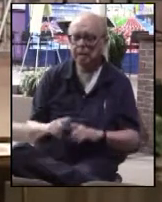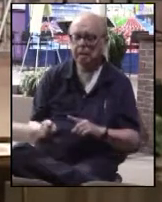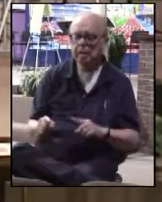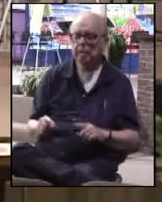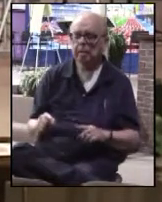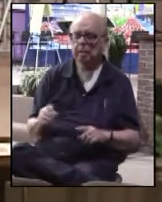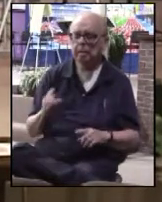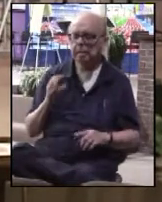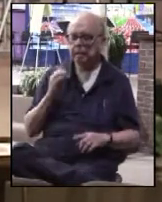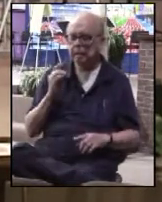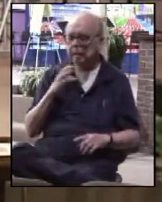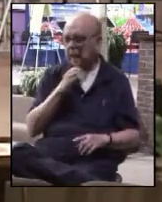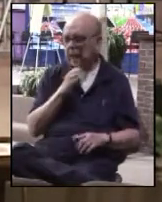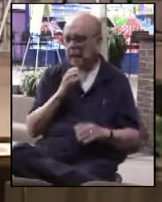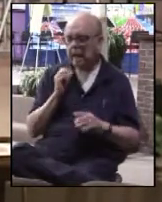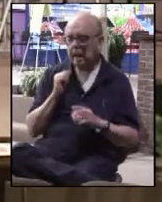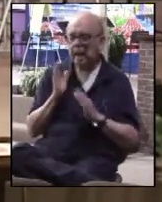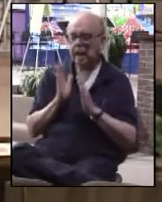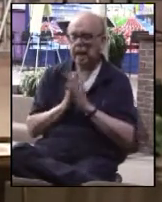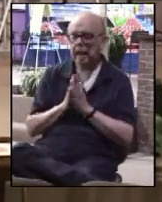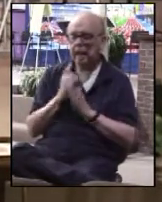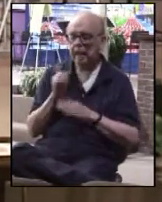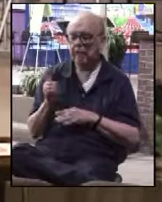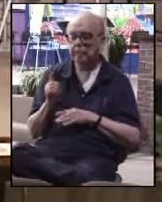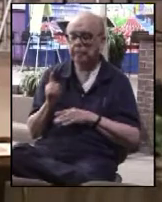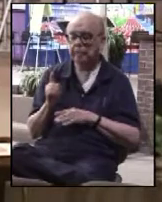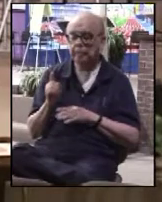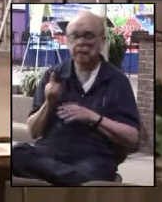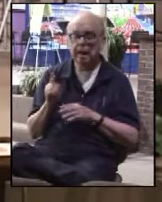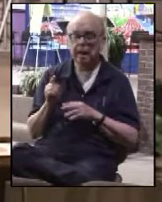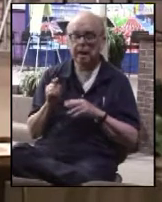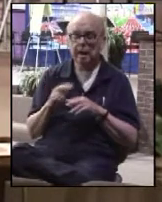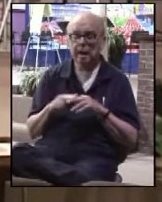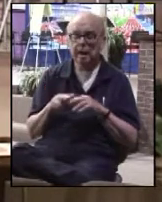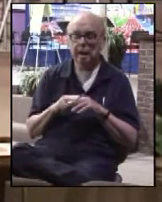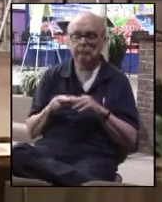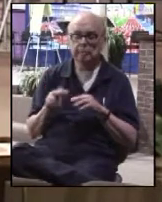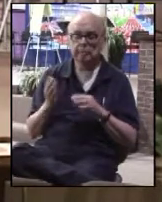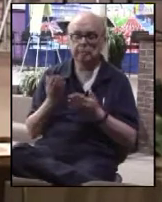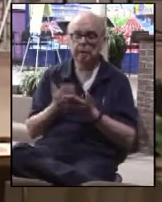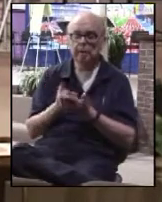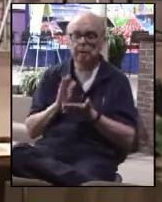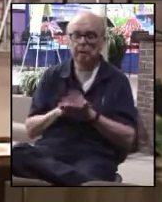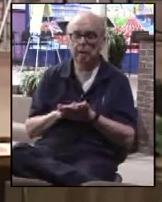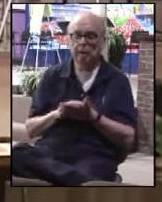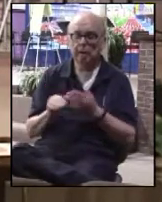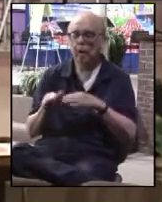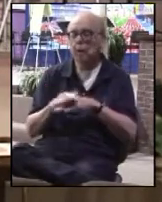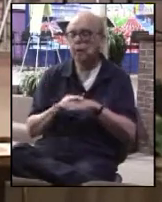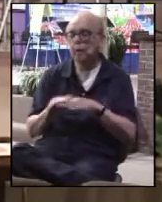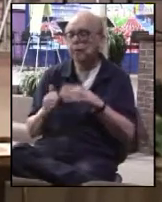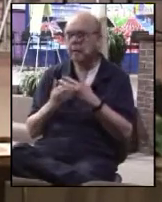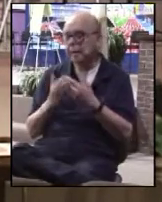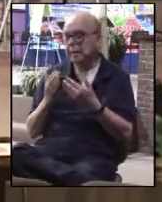Diana had asked for her for her eggs to be cooked over easy